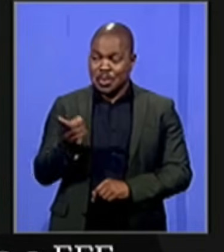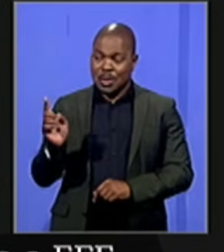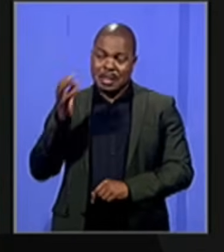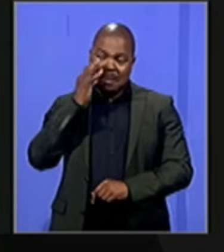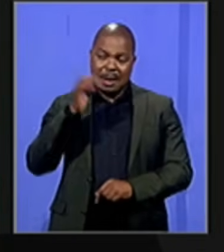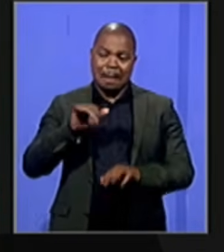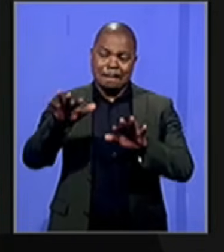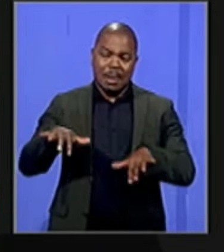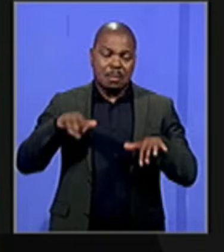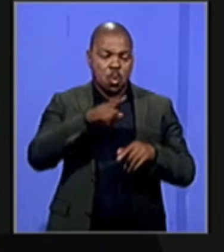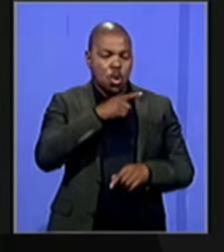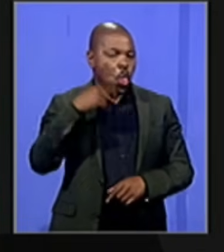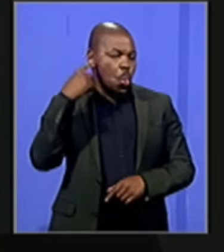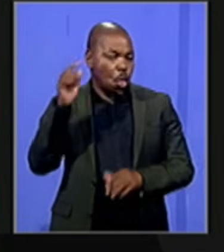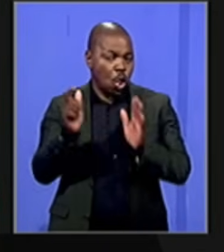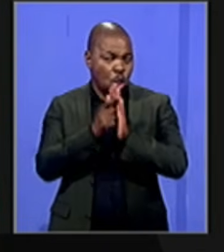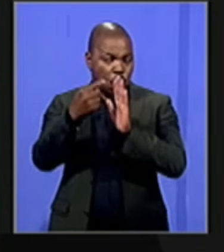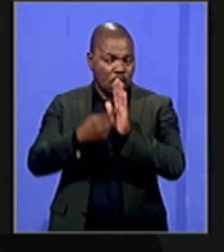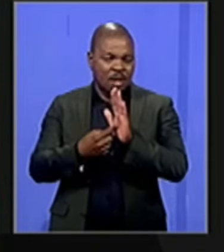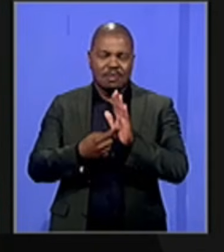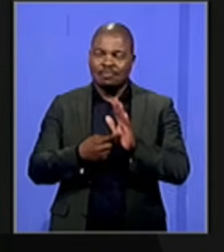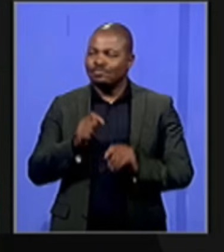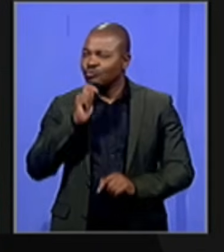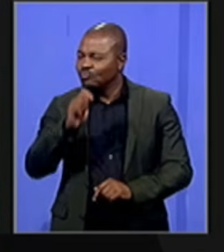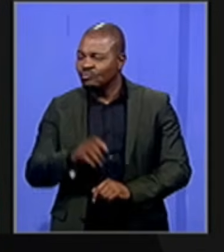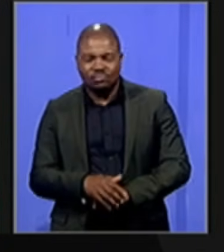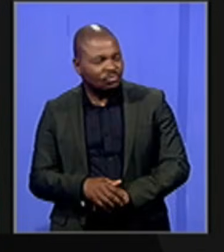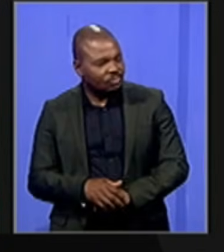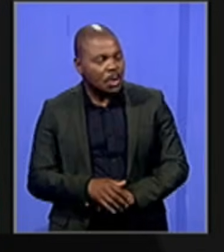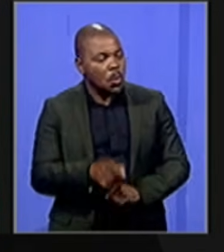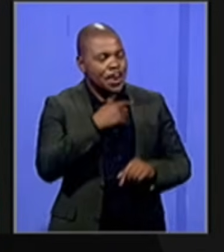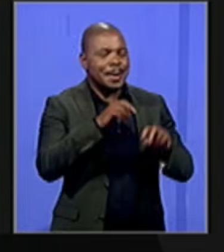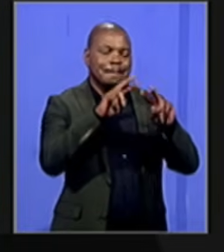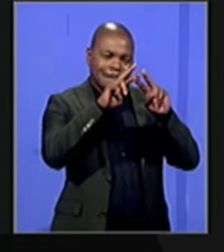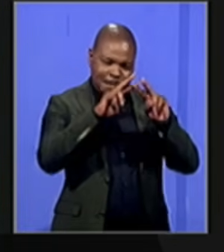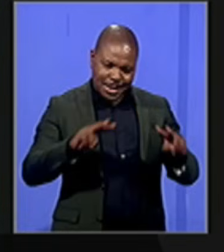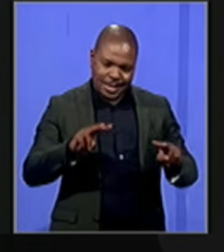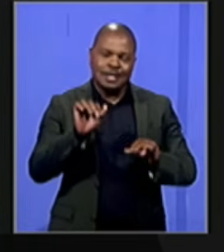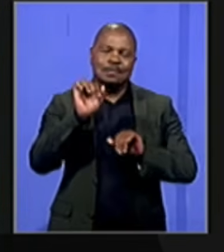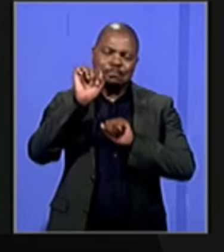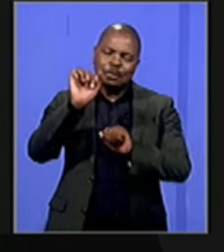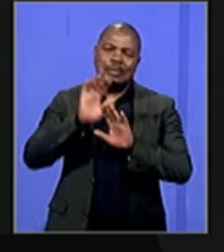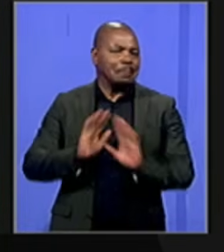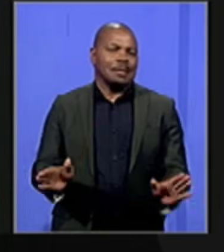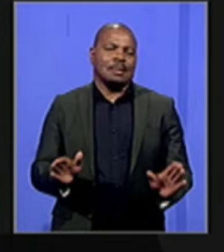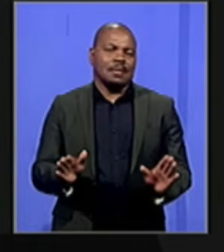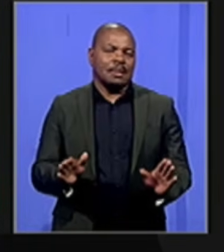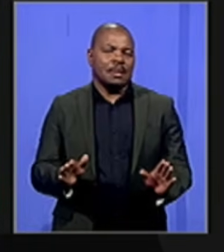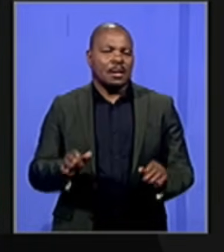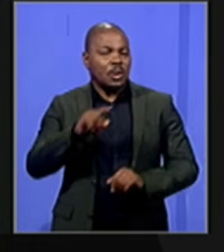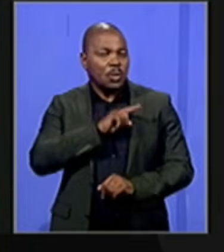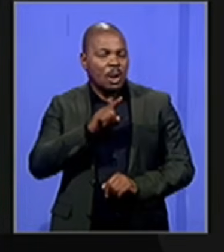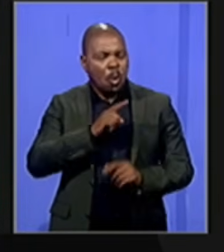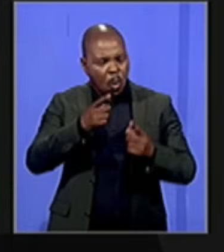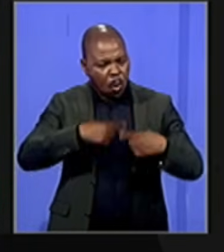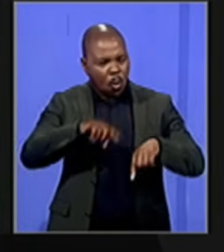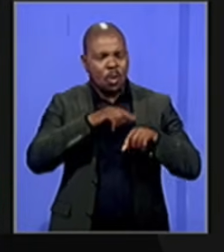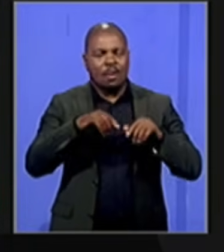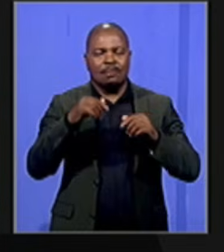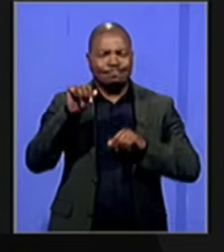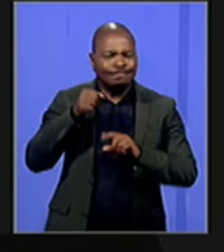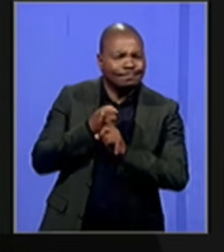parliament was nothing but a peaceful protest. We are for peaceful protest because in all our